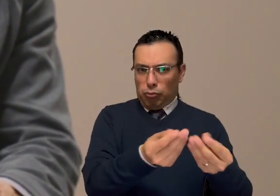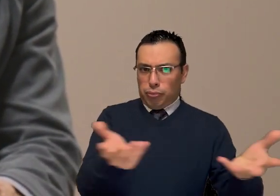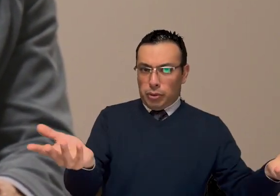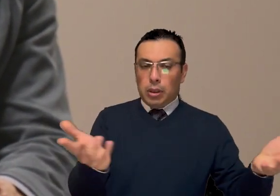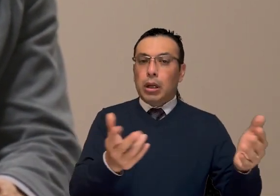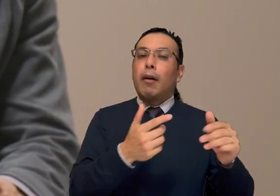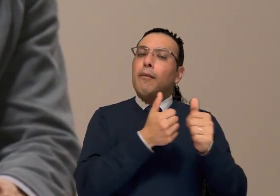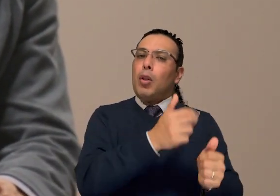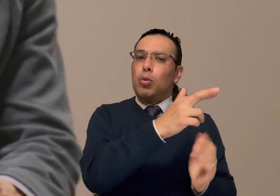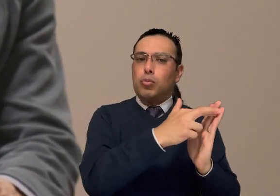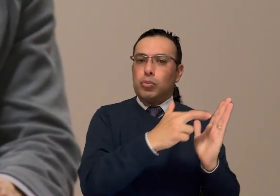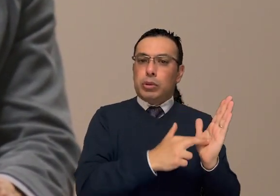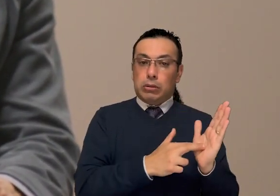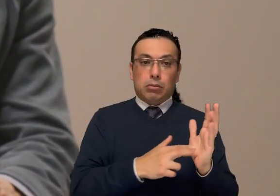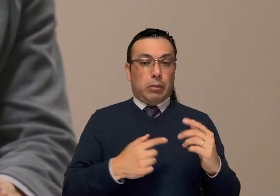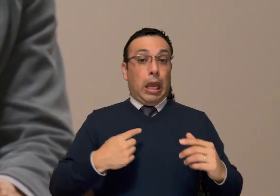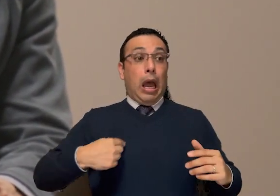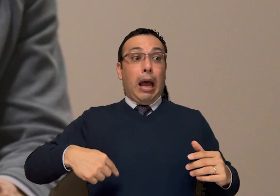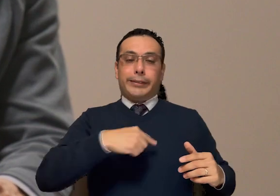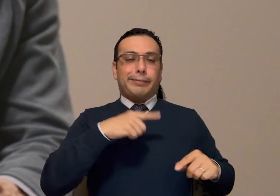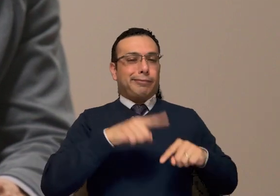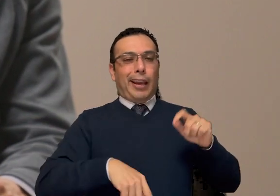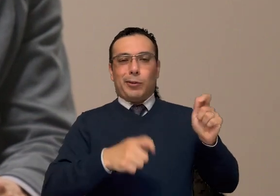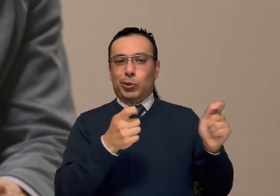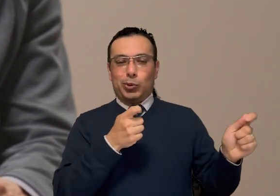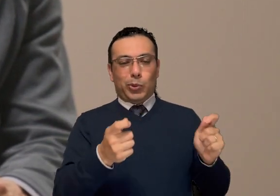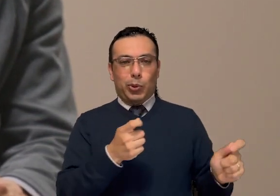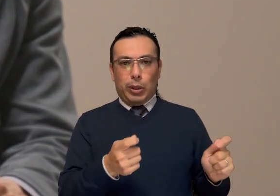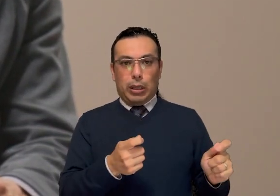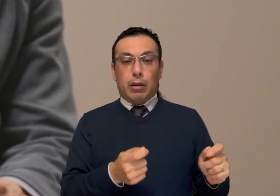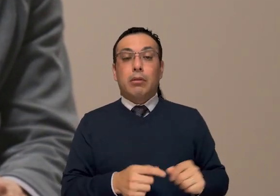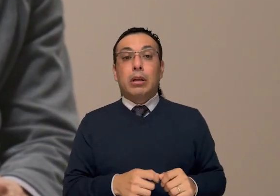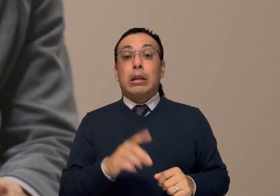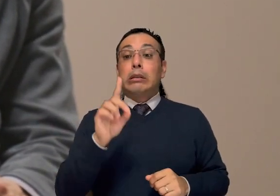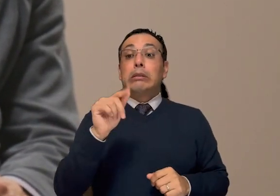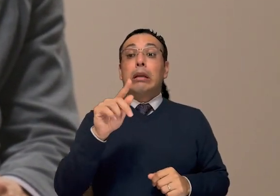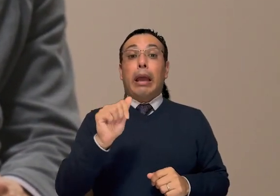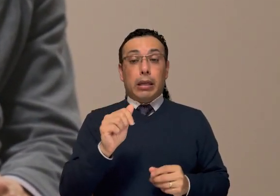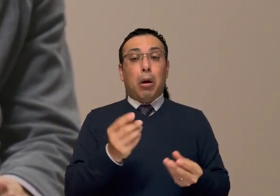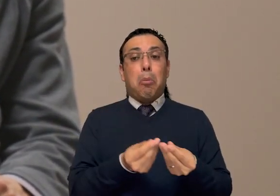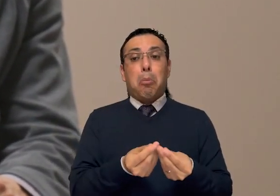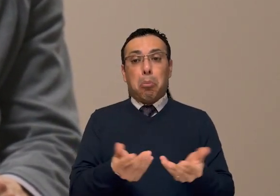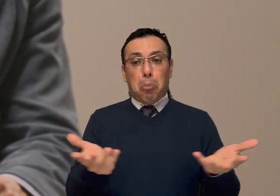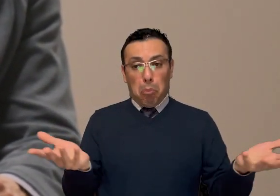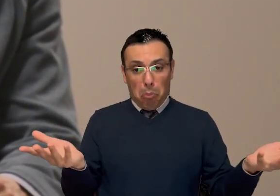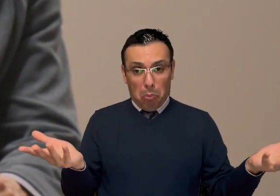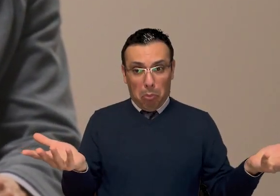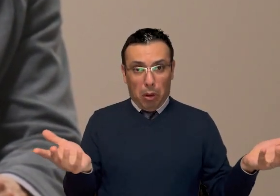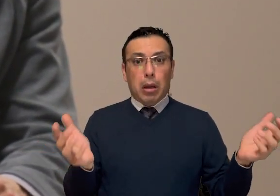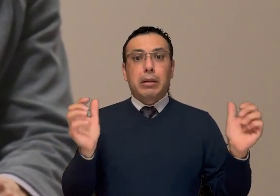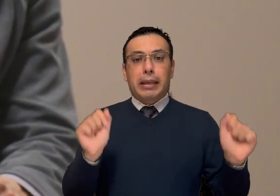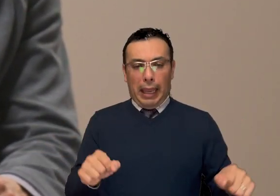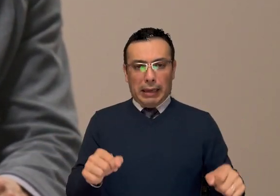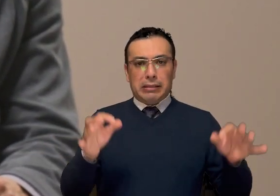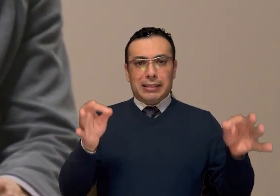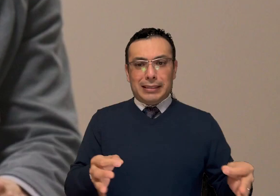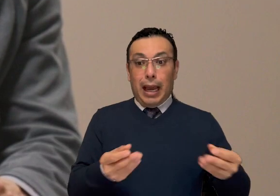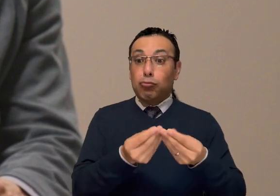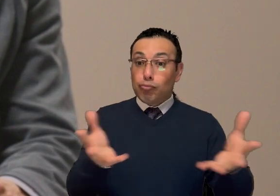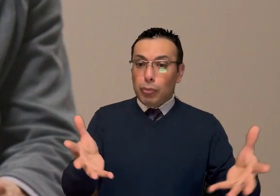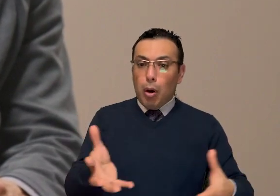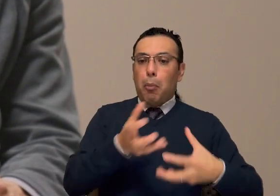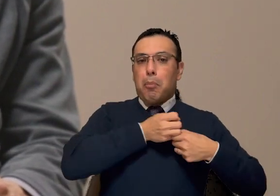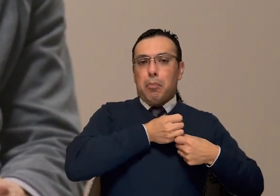is publicly available, BOEM will make it so. And some data is actually protected because it reflects